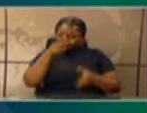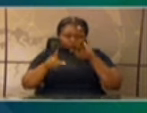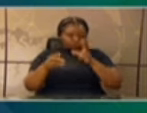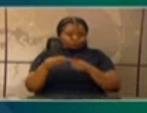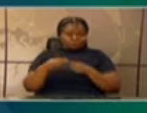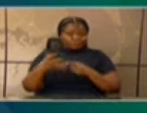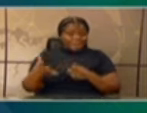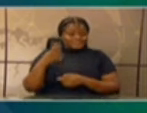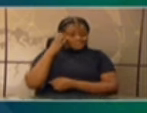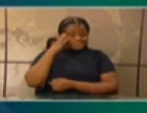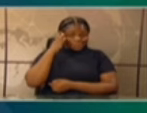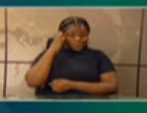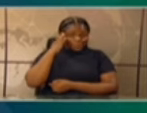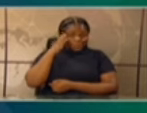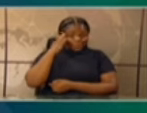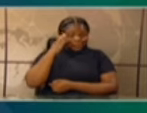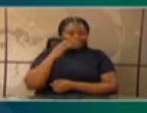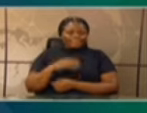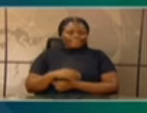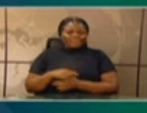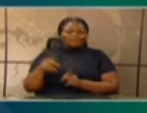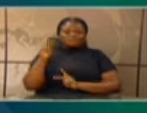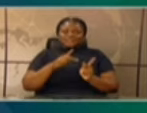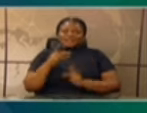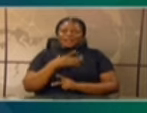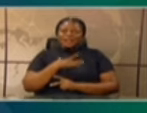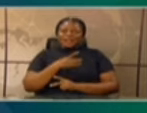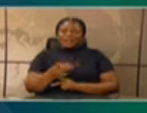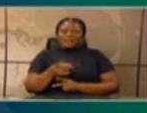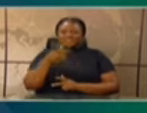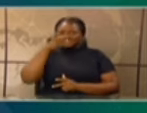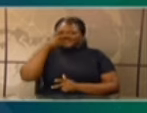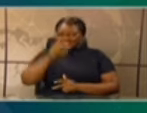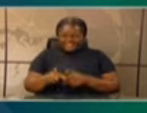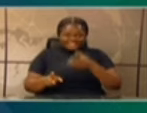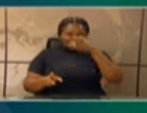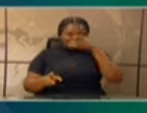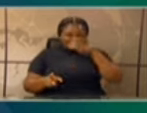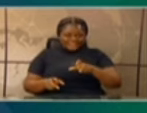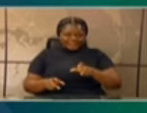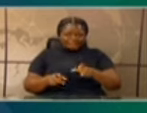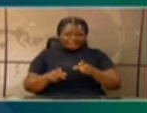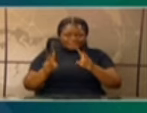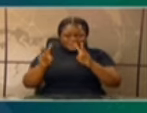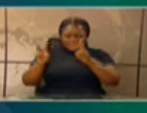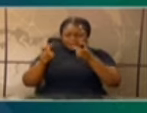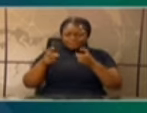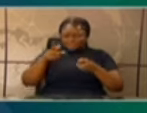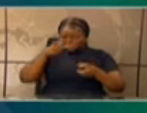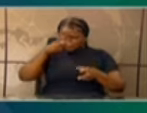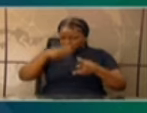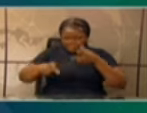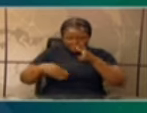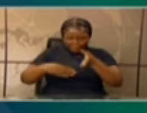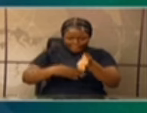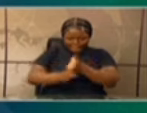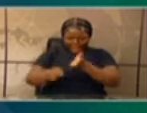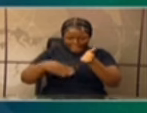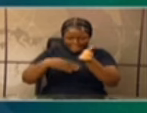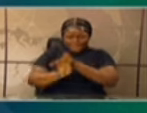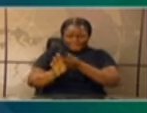Yina o yaya yatwe se krono. Sa adiabina ye friend krono no. We are